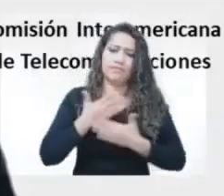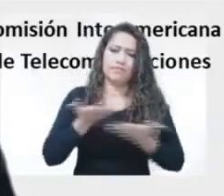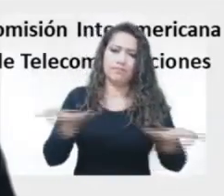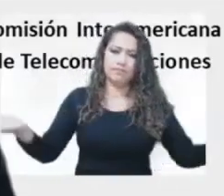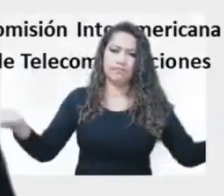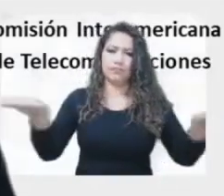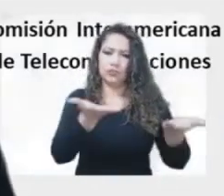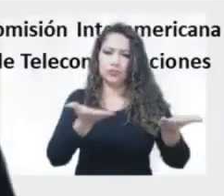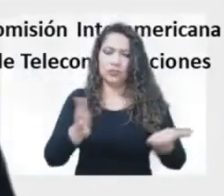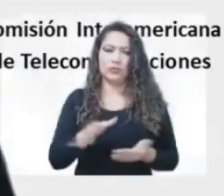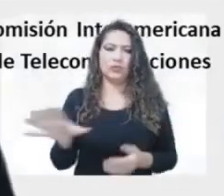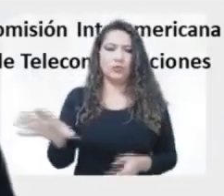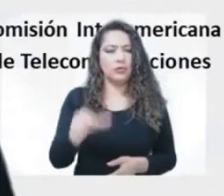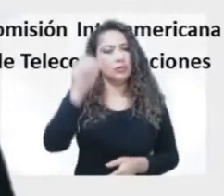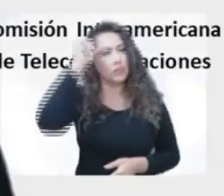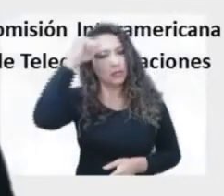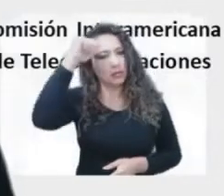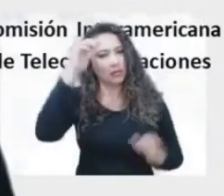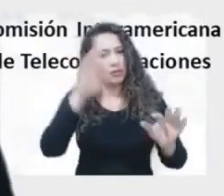guide.